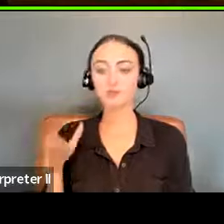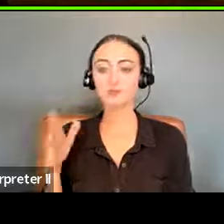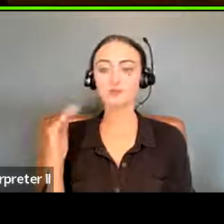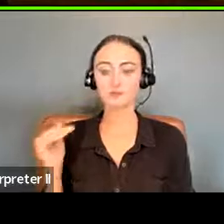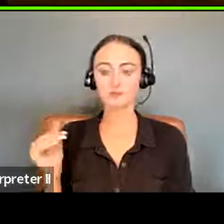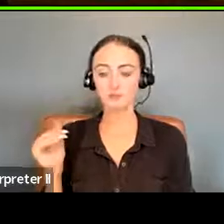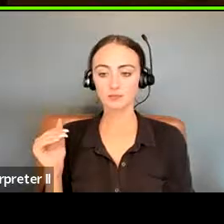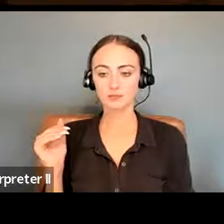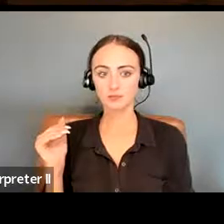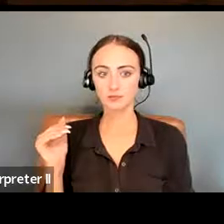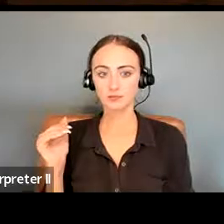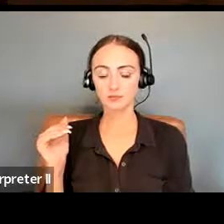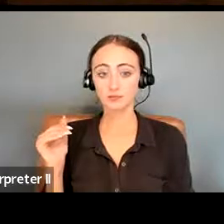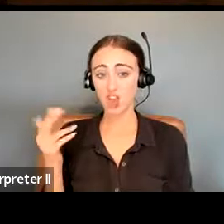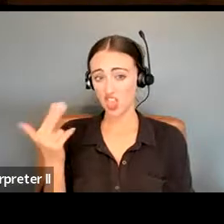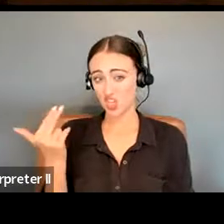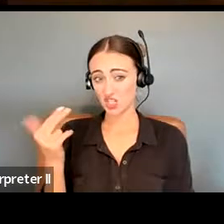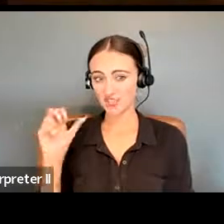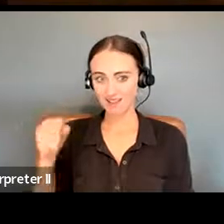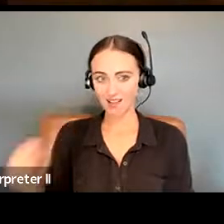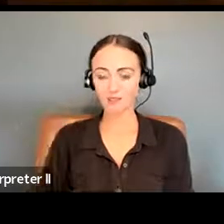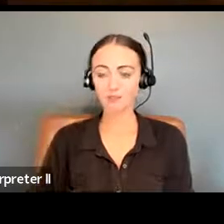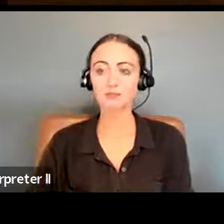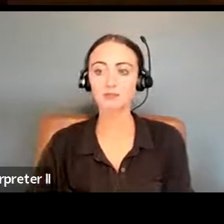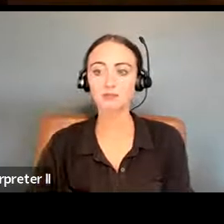Henderson votes yes. Mr. Chairman, there are 13 yeses.